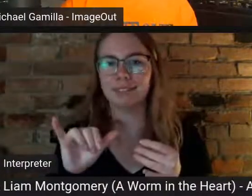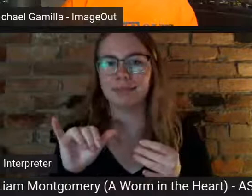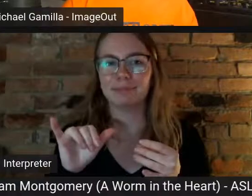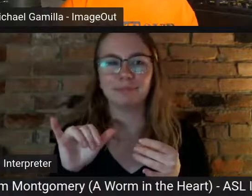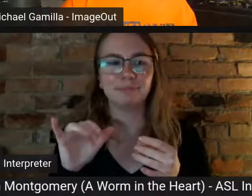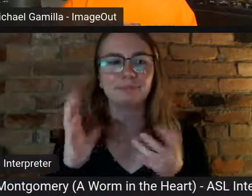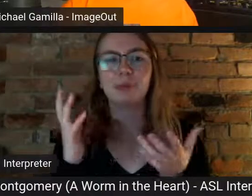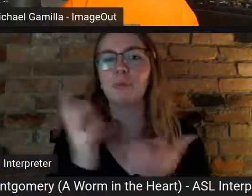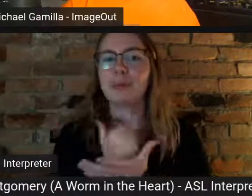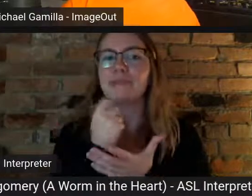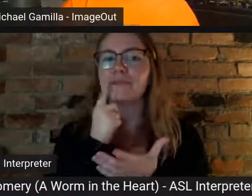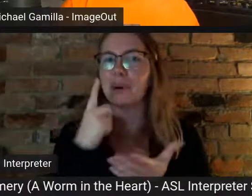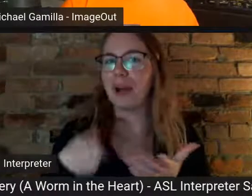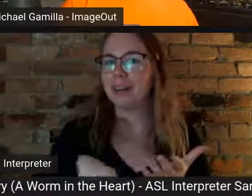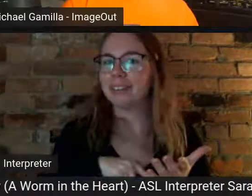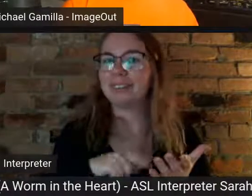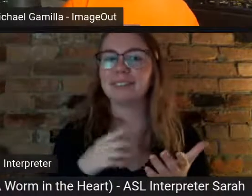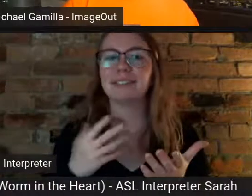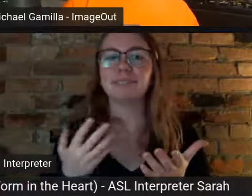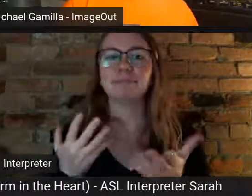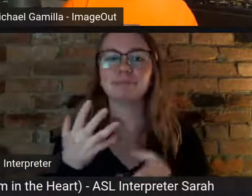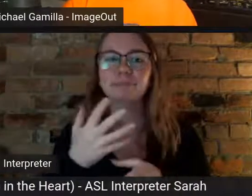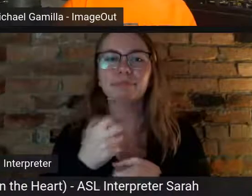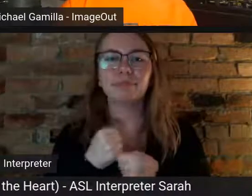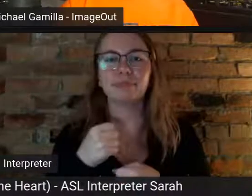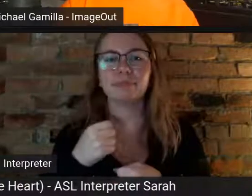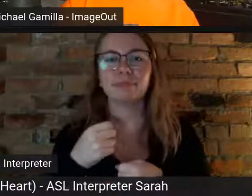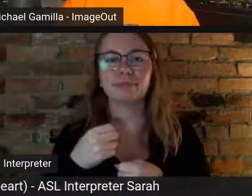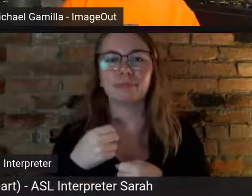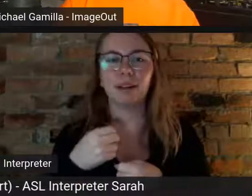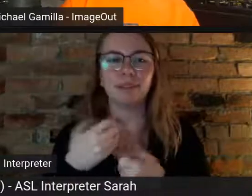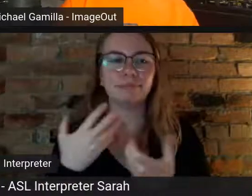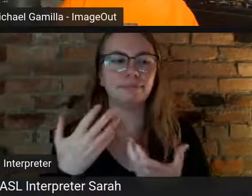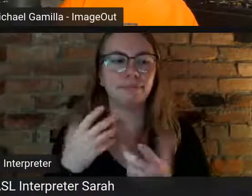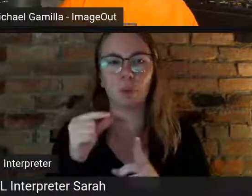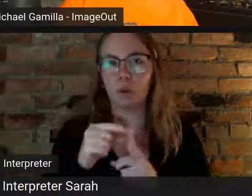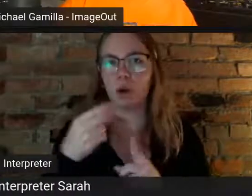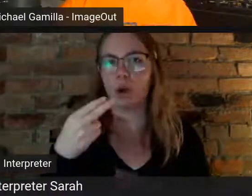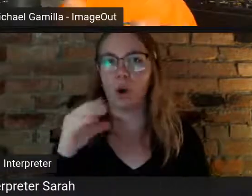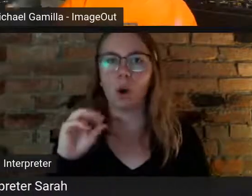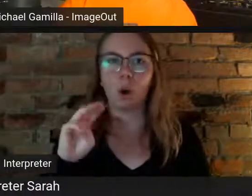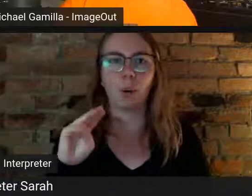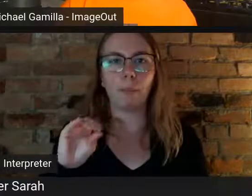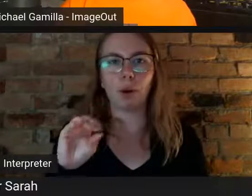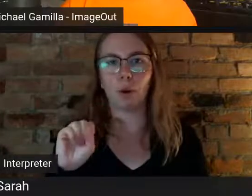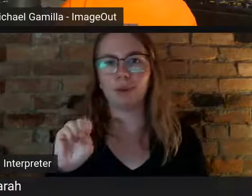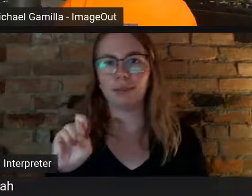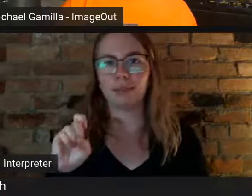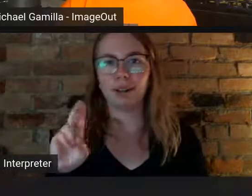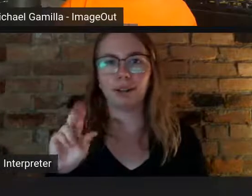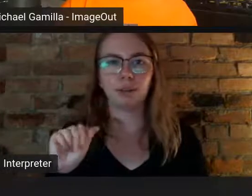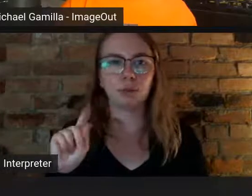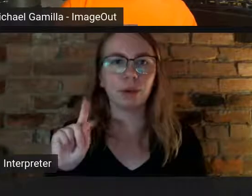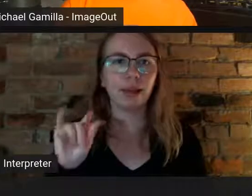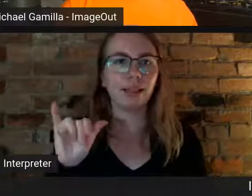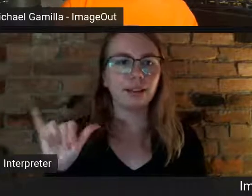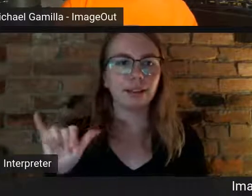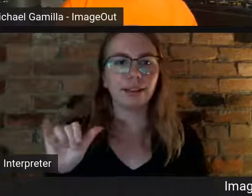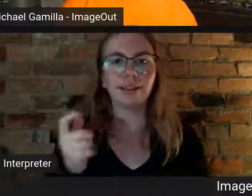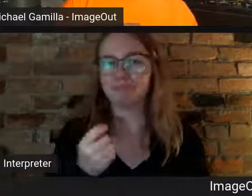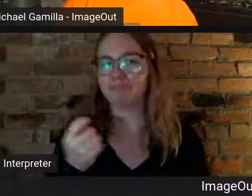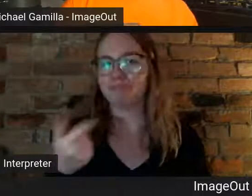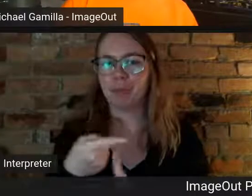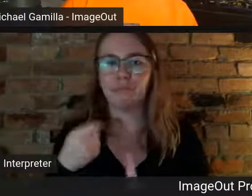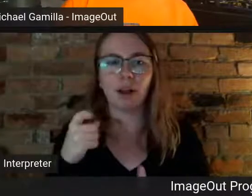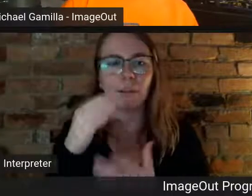get the homosexuality out of the list of sickness or mental